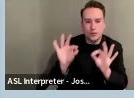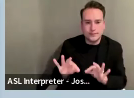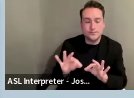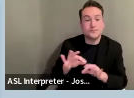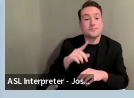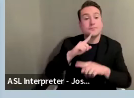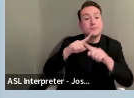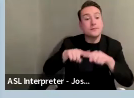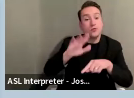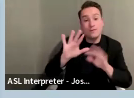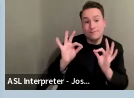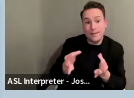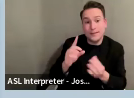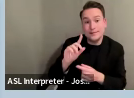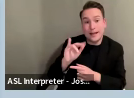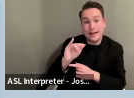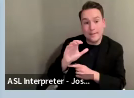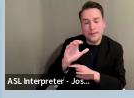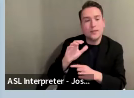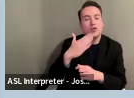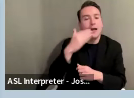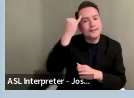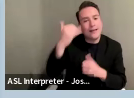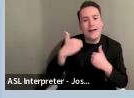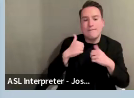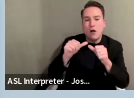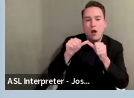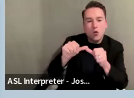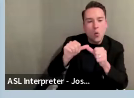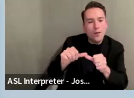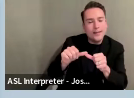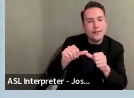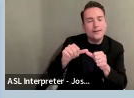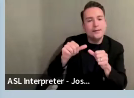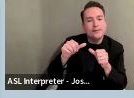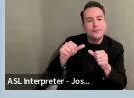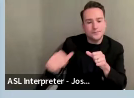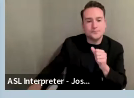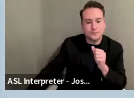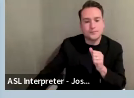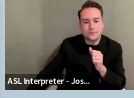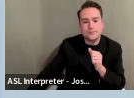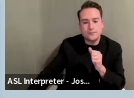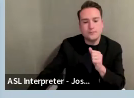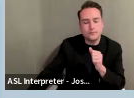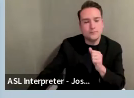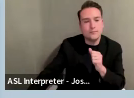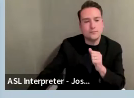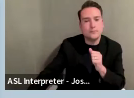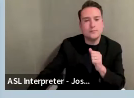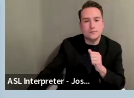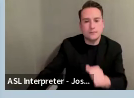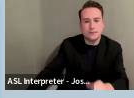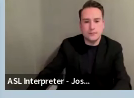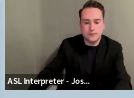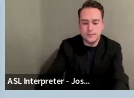on your family dynamics, it's a good idea to have an ongoing discussion, not necessarily about your trust and will. You have no duty to explain to